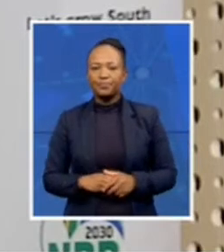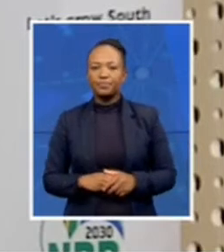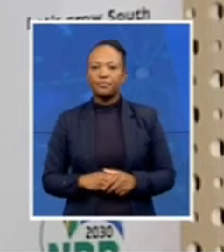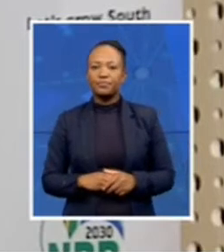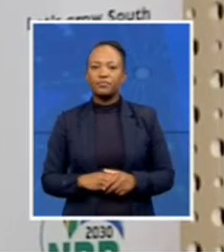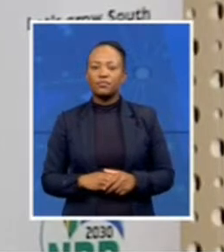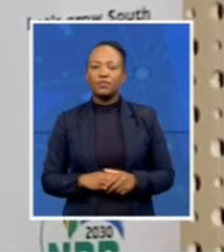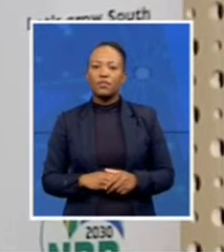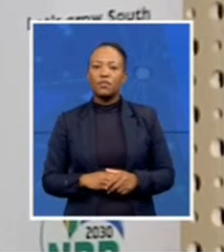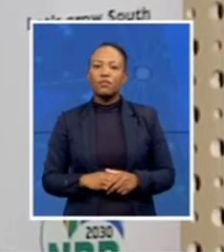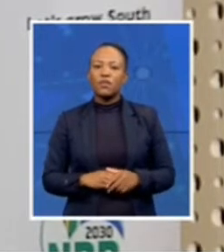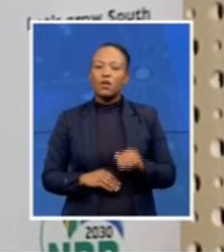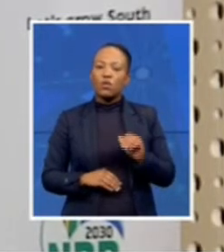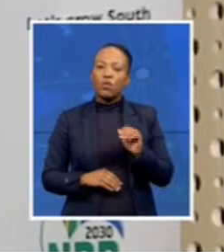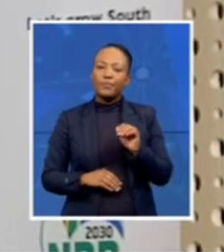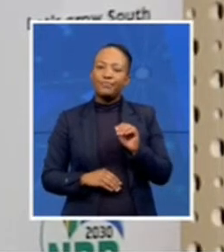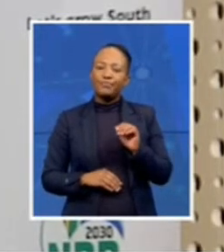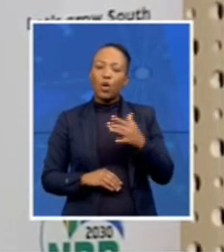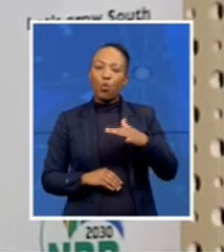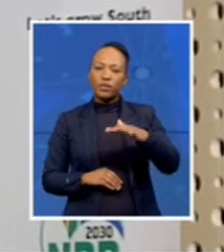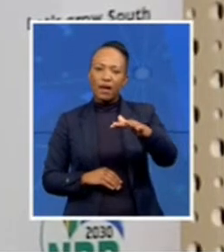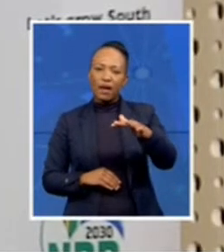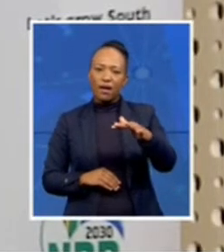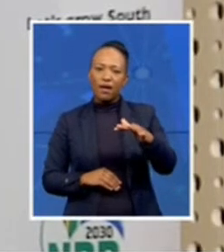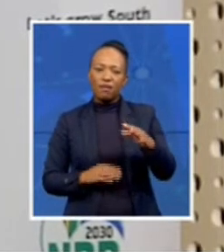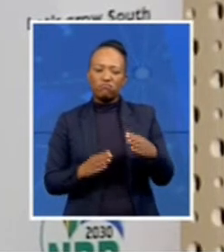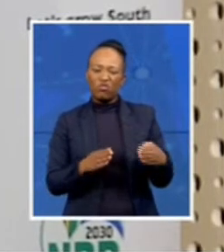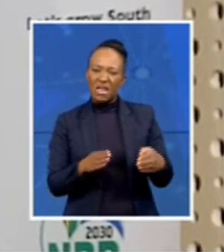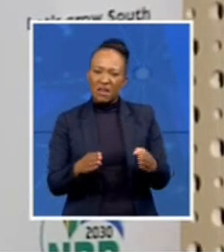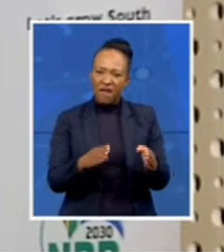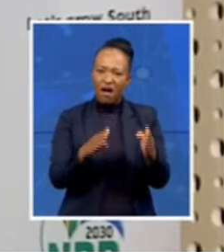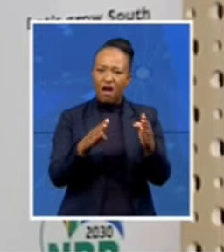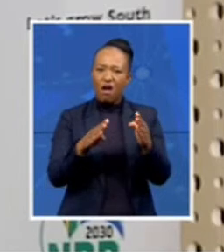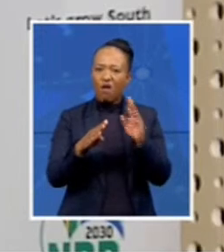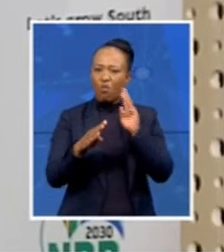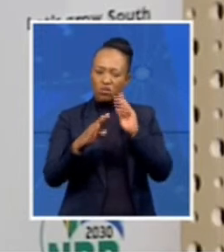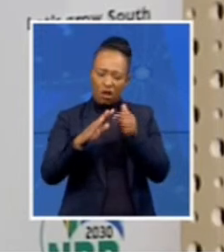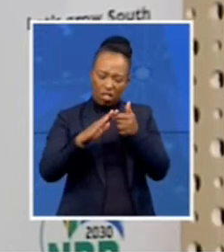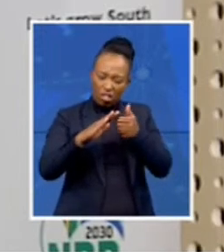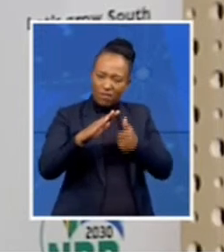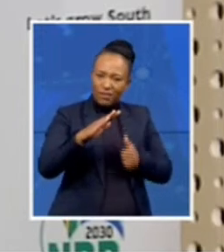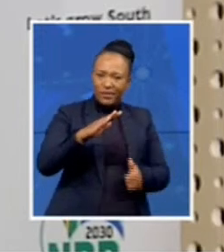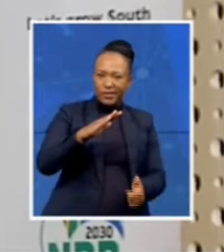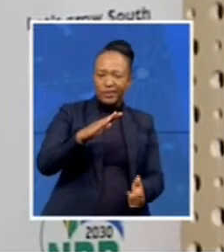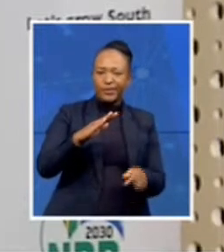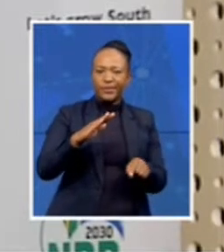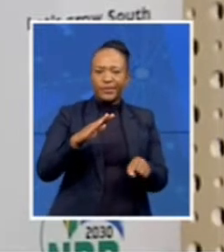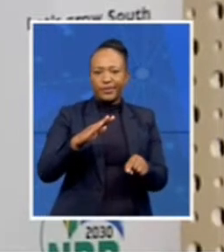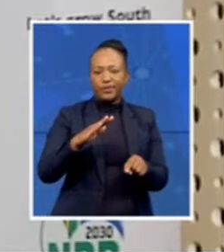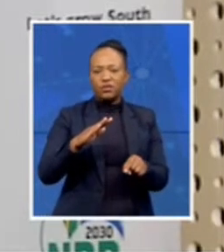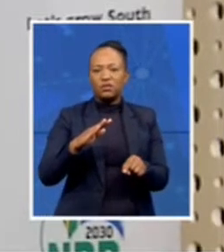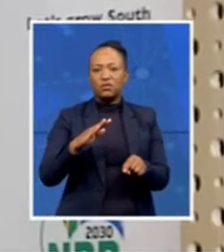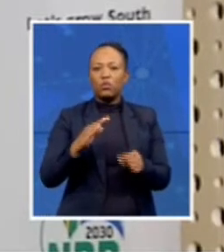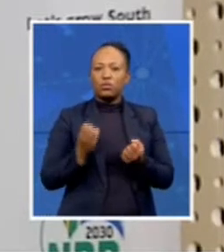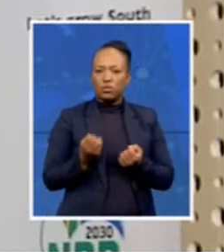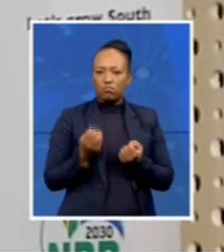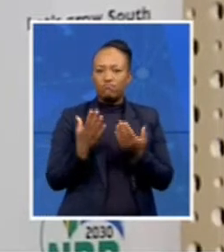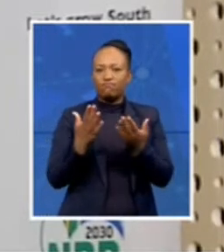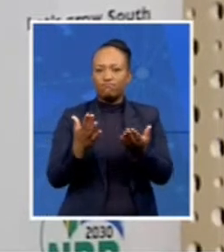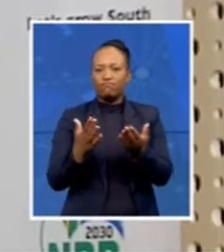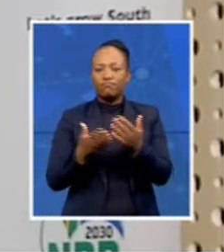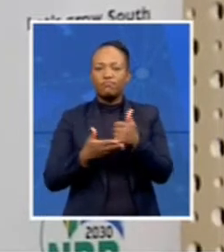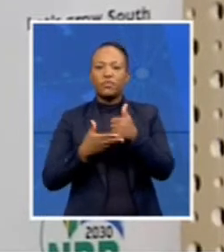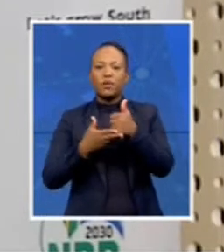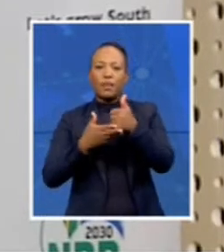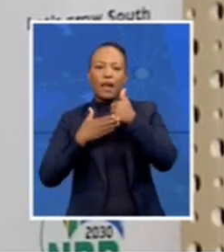fully allocated, our water supply needs to be supplemented by international transfers, and